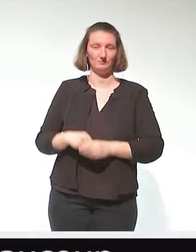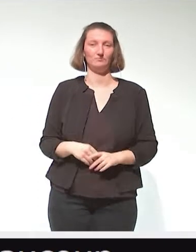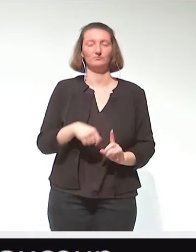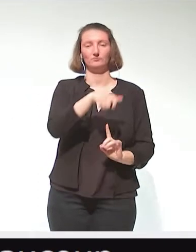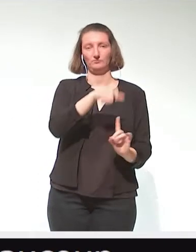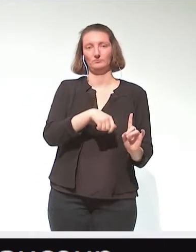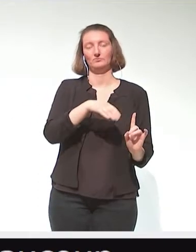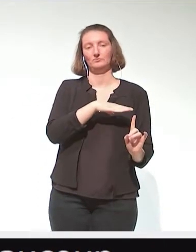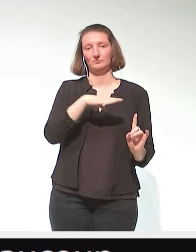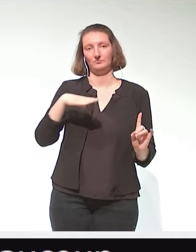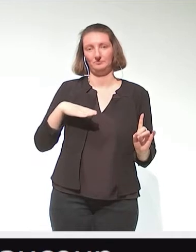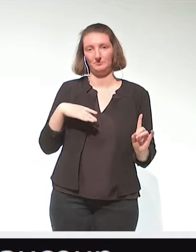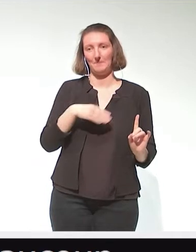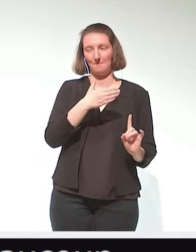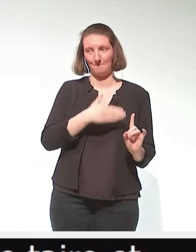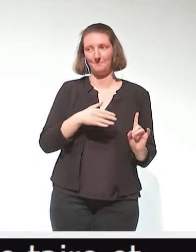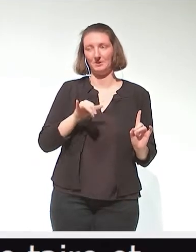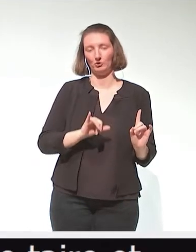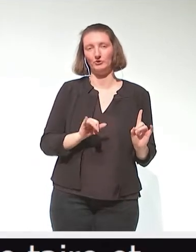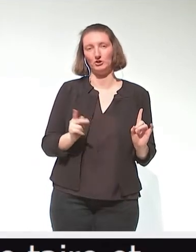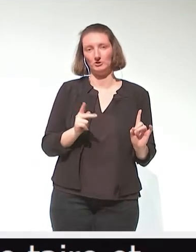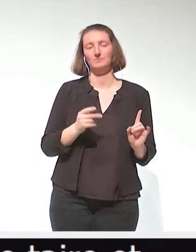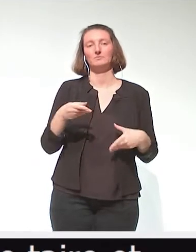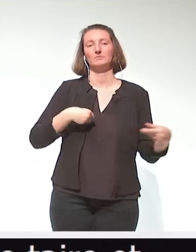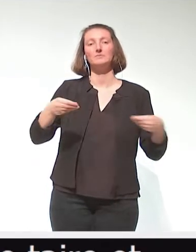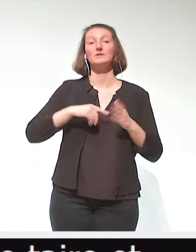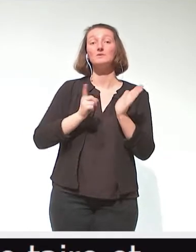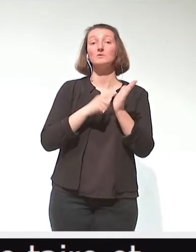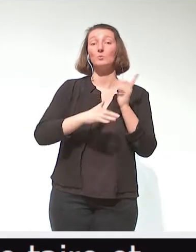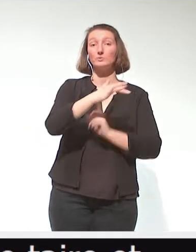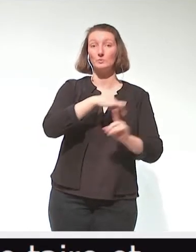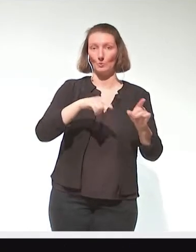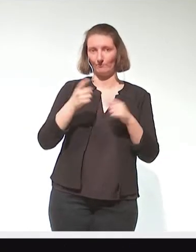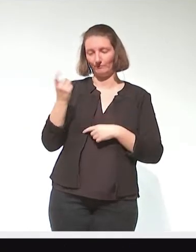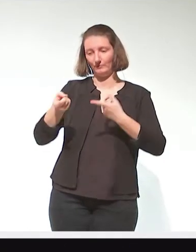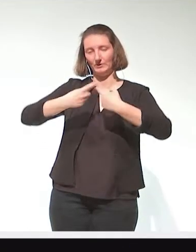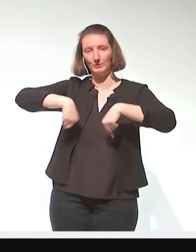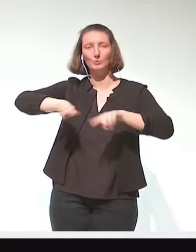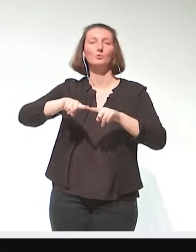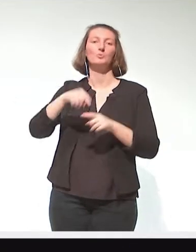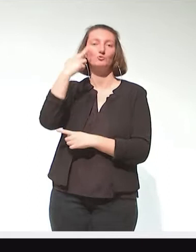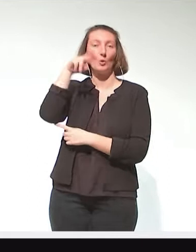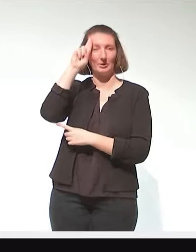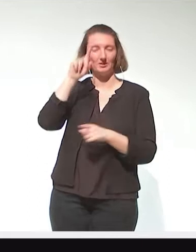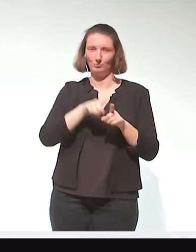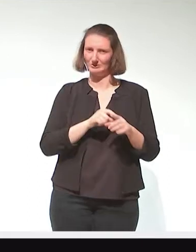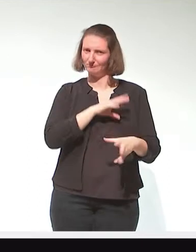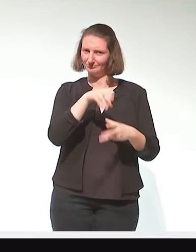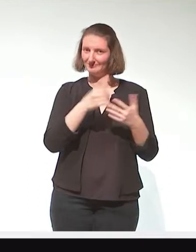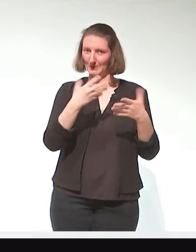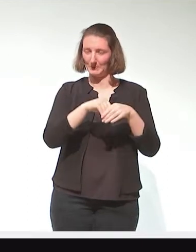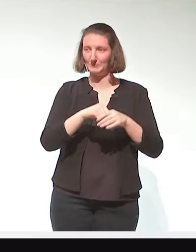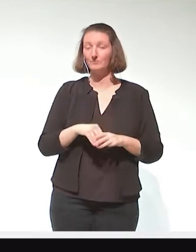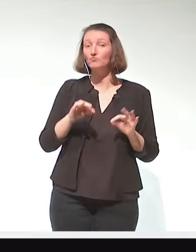we will hear from Katarina Ivankovich-Nezevich, Director in charge of Social Rights and Inclusion at DG Employment at the